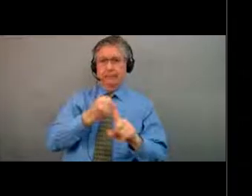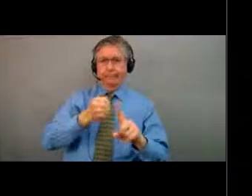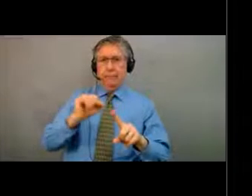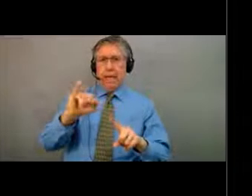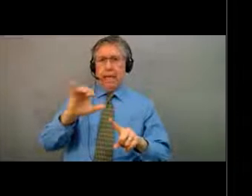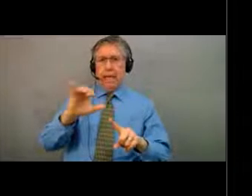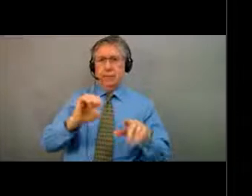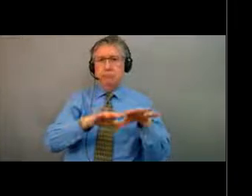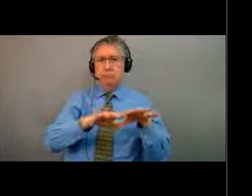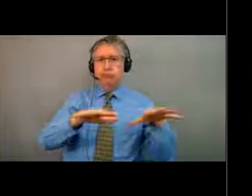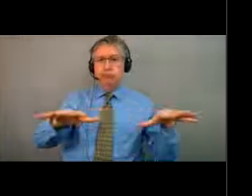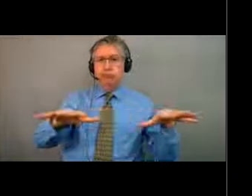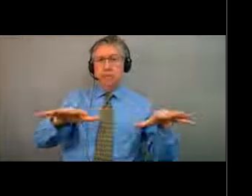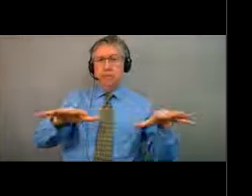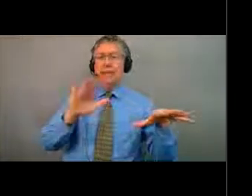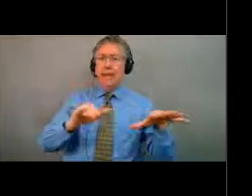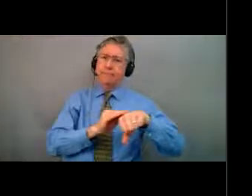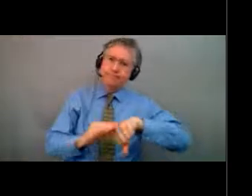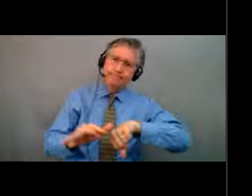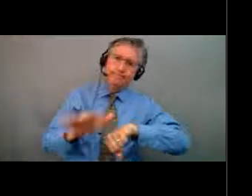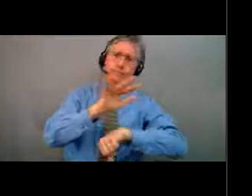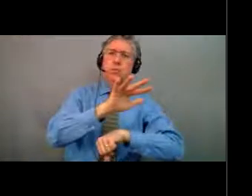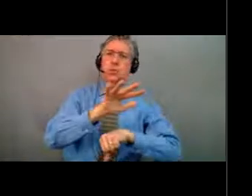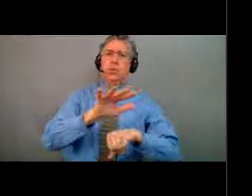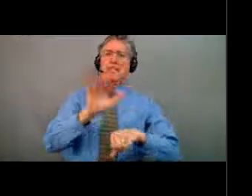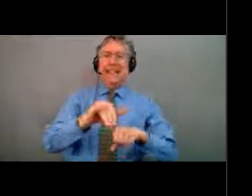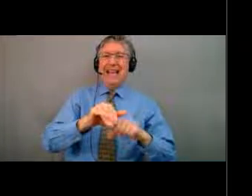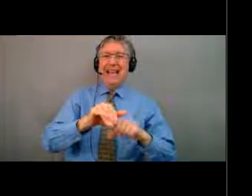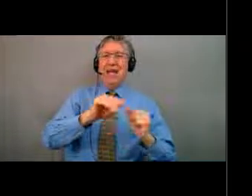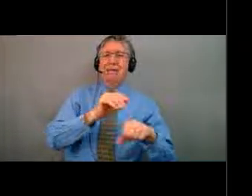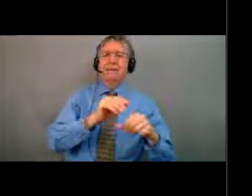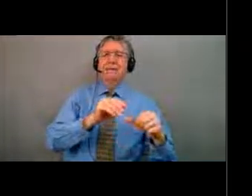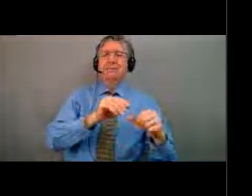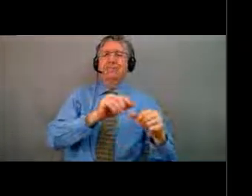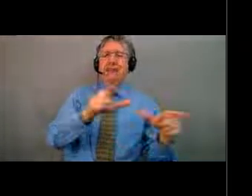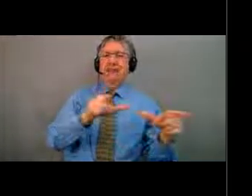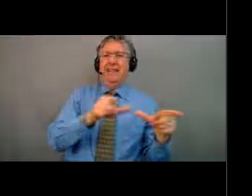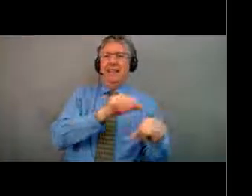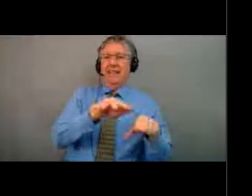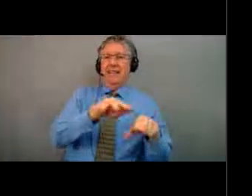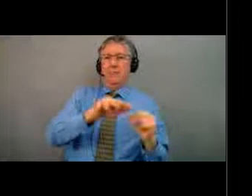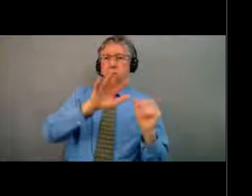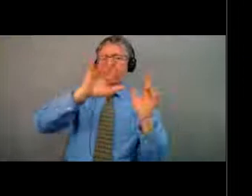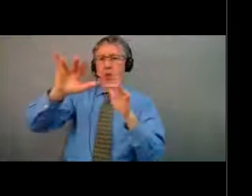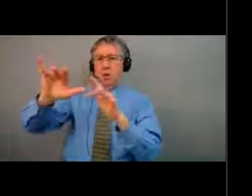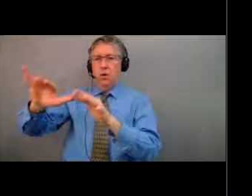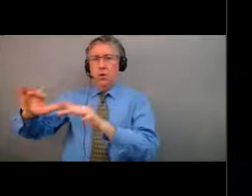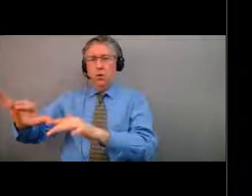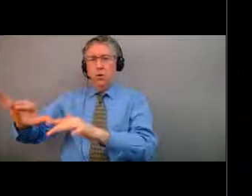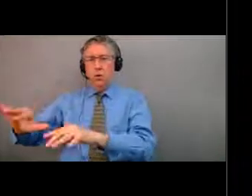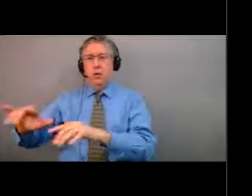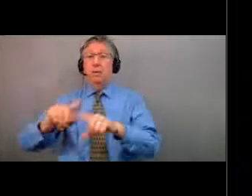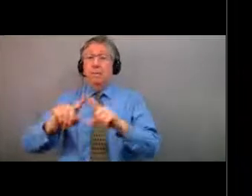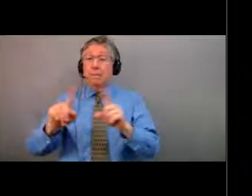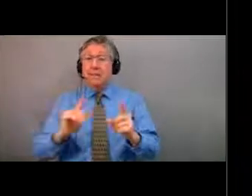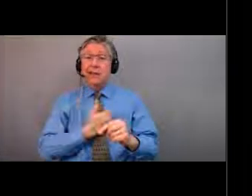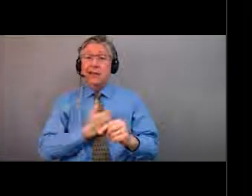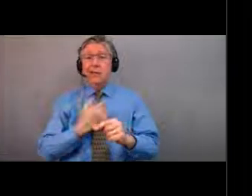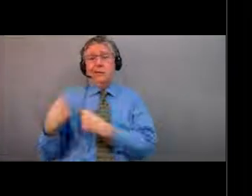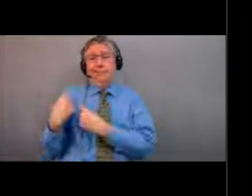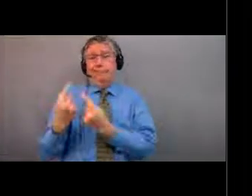significantly impact behavior of lake effect snow, but in the conventional numerical weather forecast